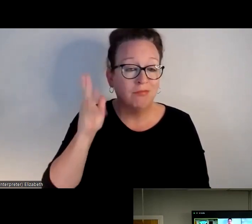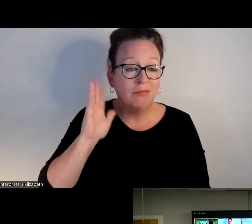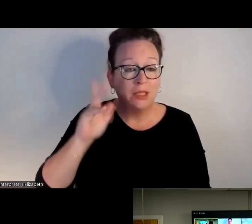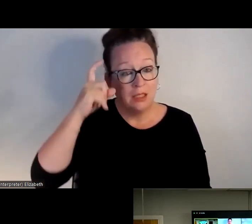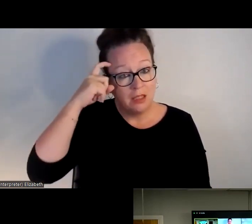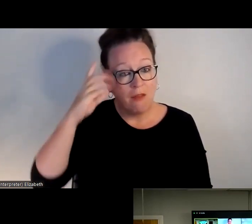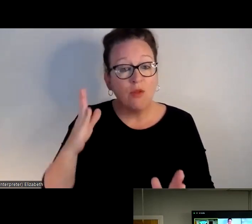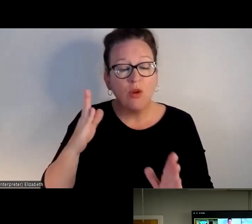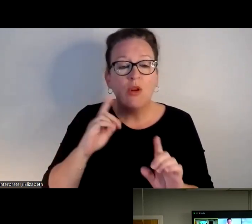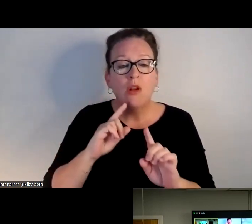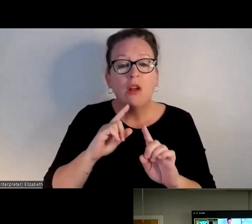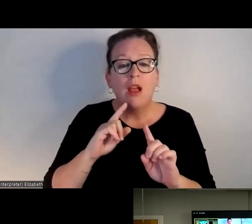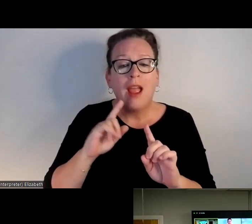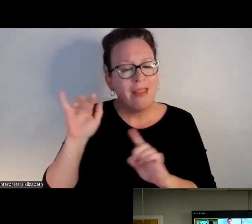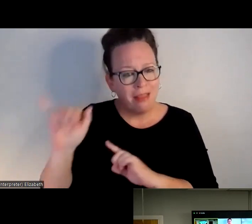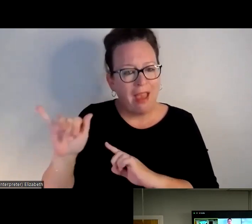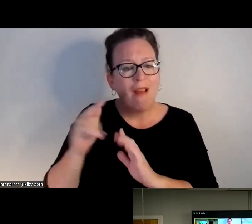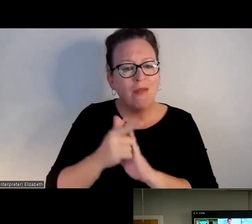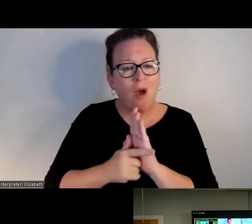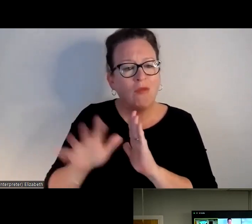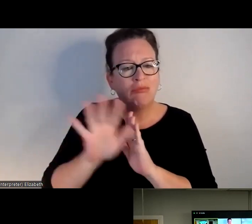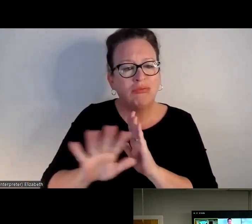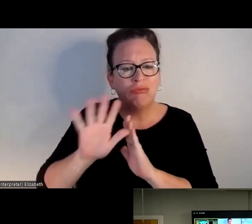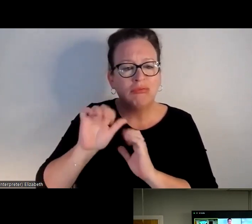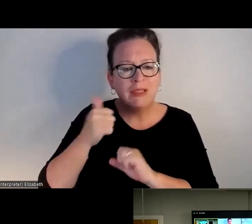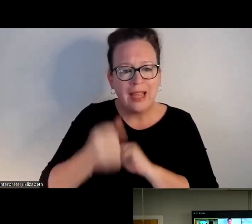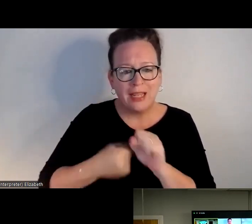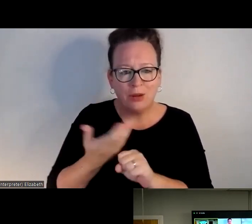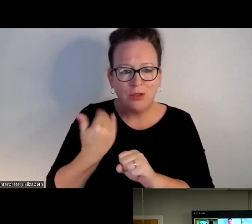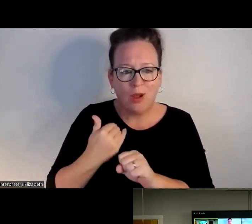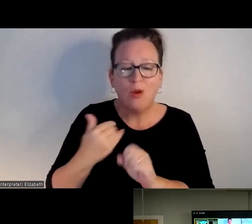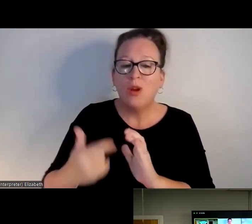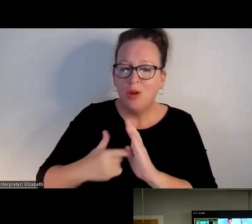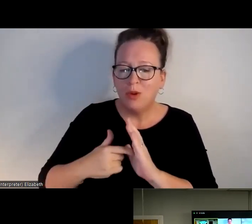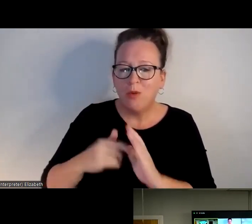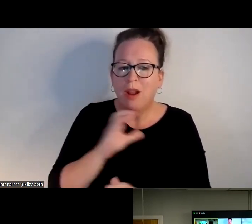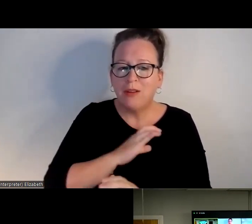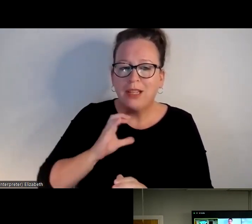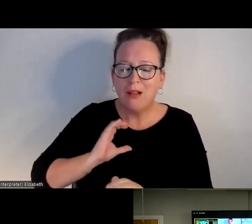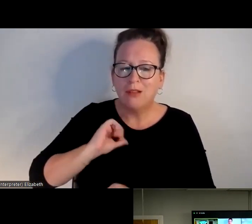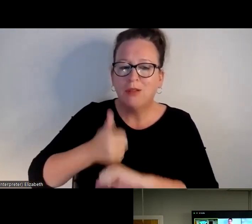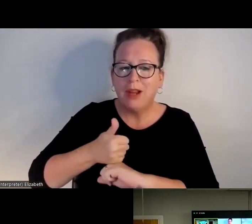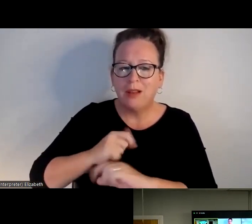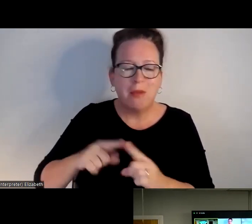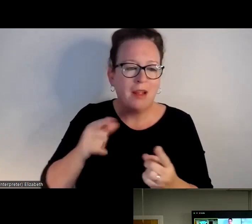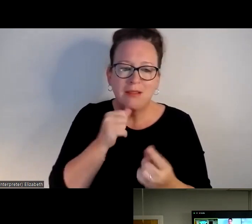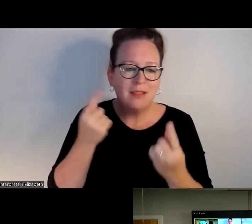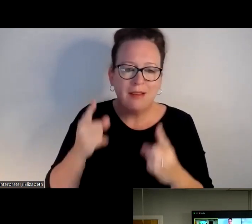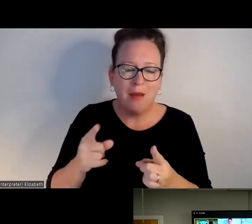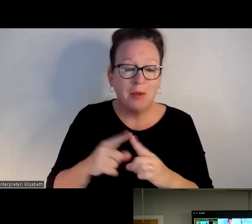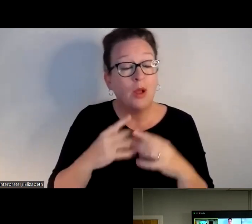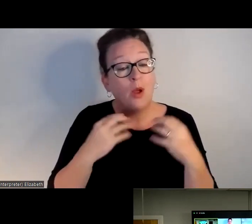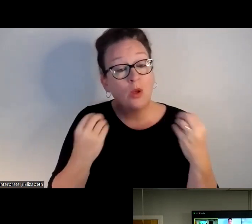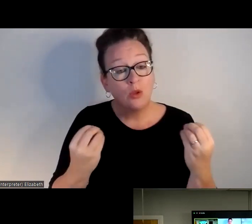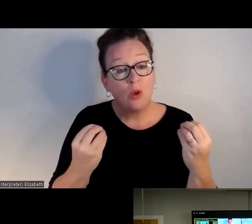room. And that was about 10 years ago, and there was supposed to be a council created then, and it was not. So